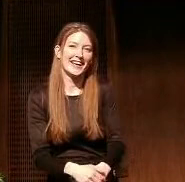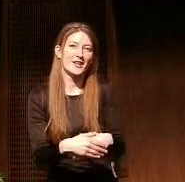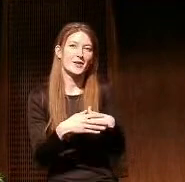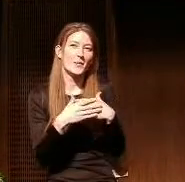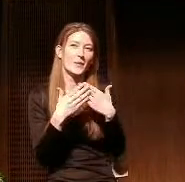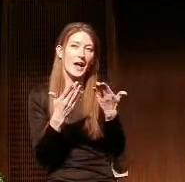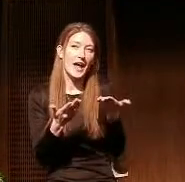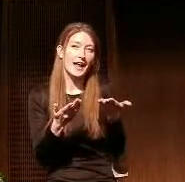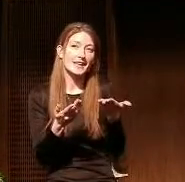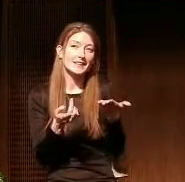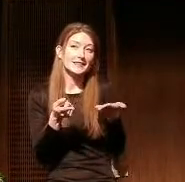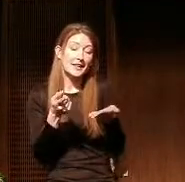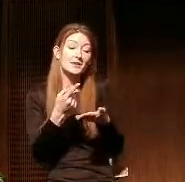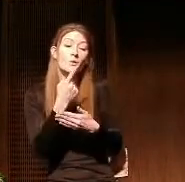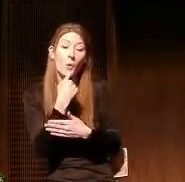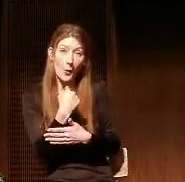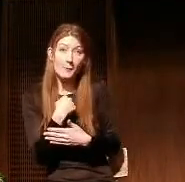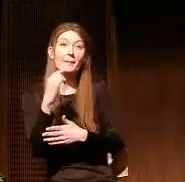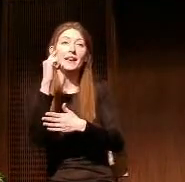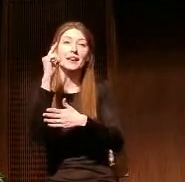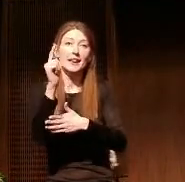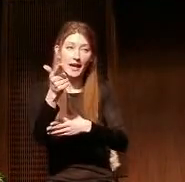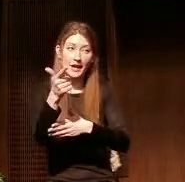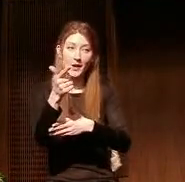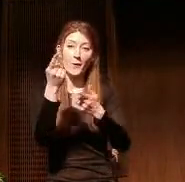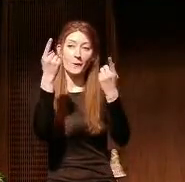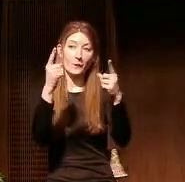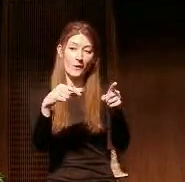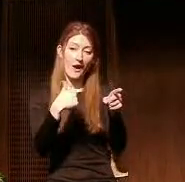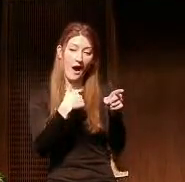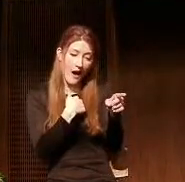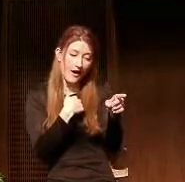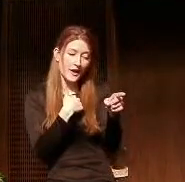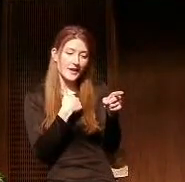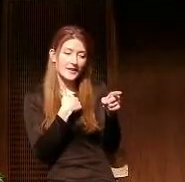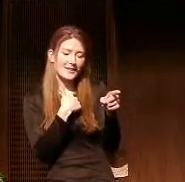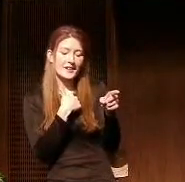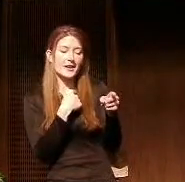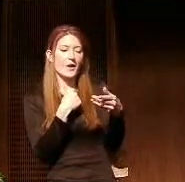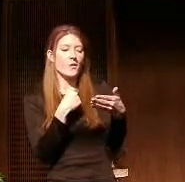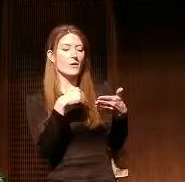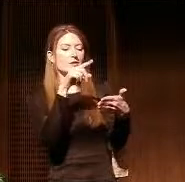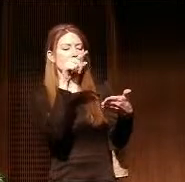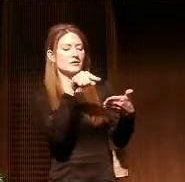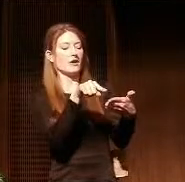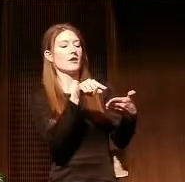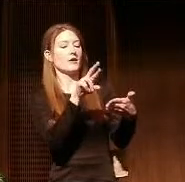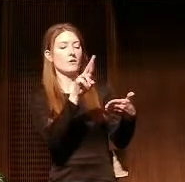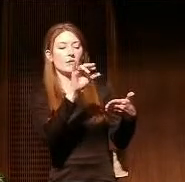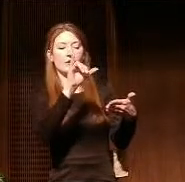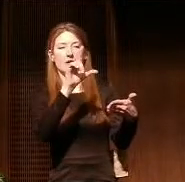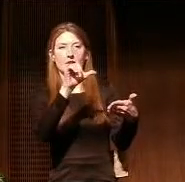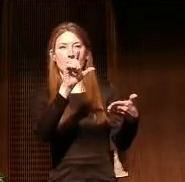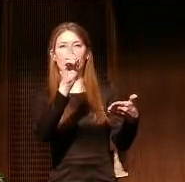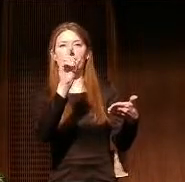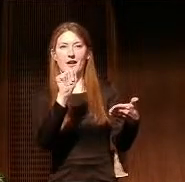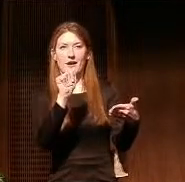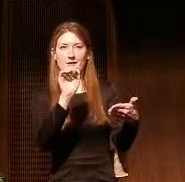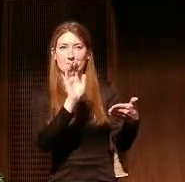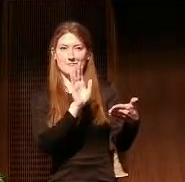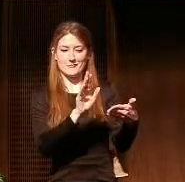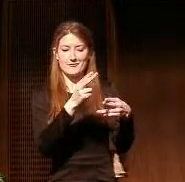Well, now, he told me later on, he said, when I got to Rilda's name, I stopped looking.